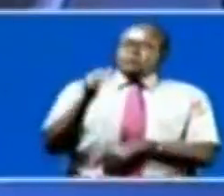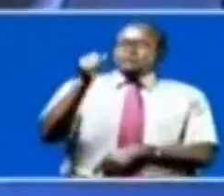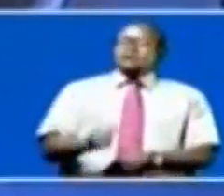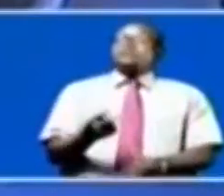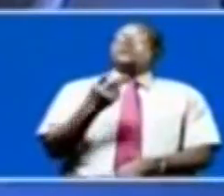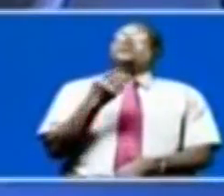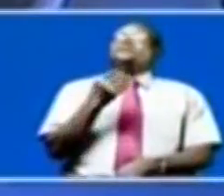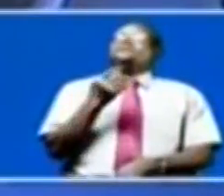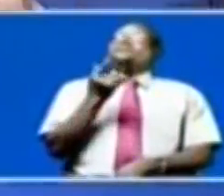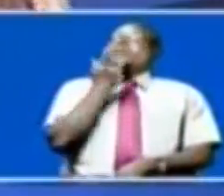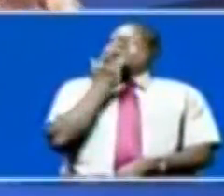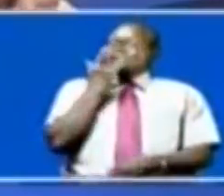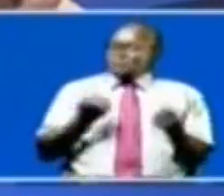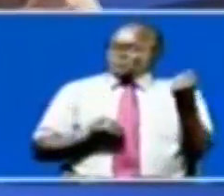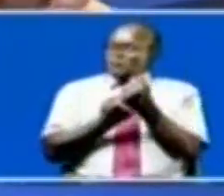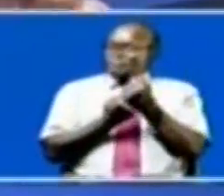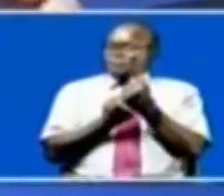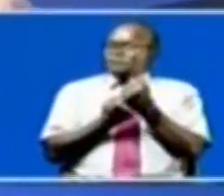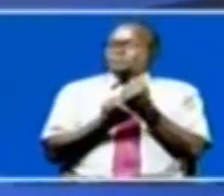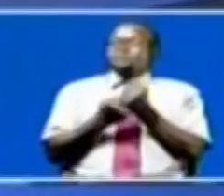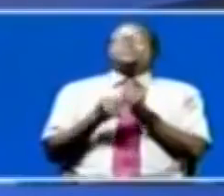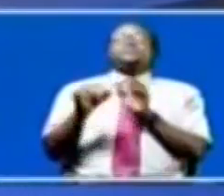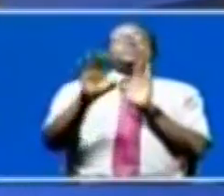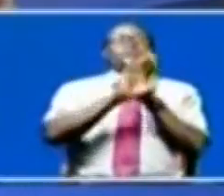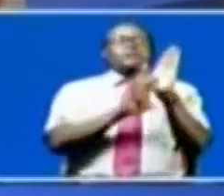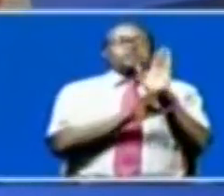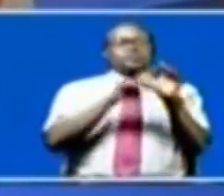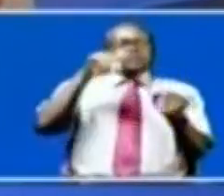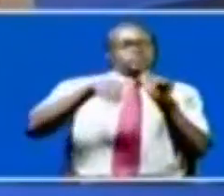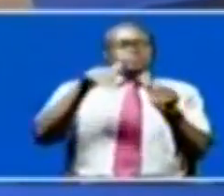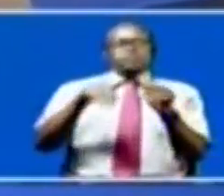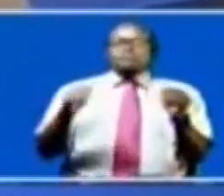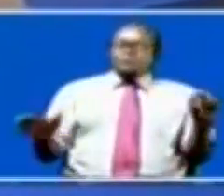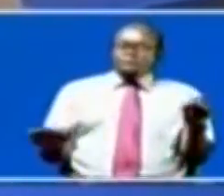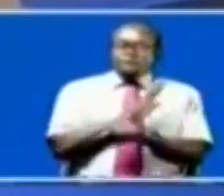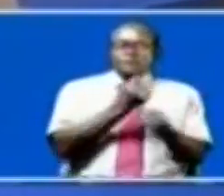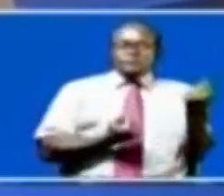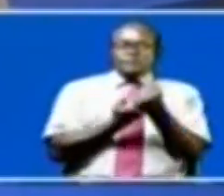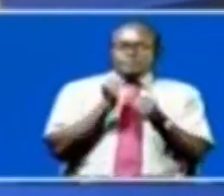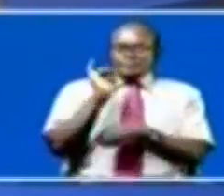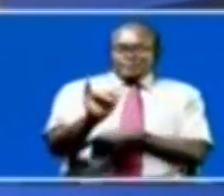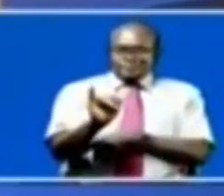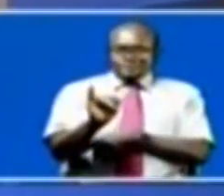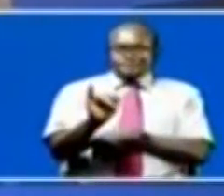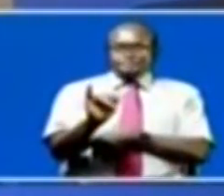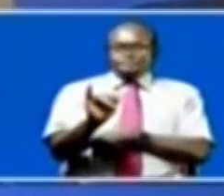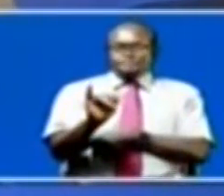Leaders expressed support for the referendum. We support that referendum unconditionally.